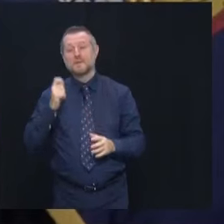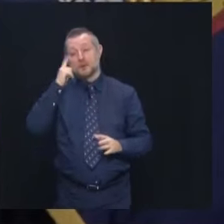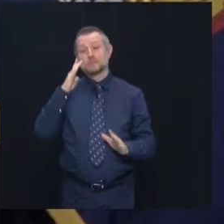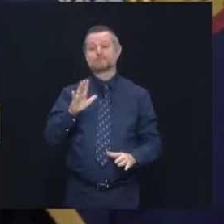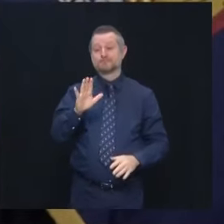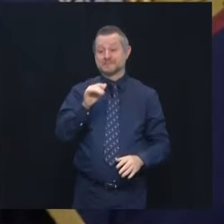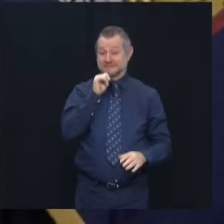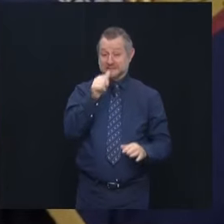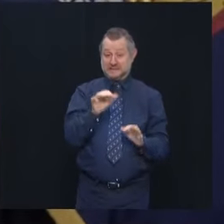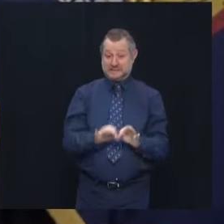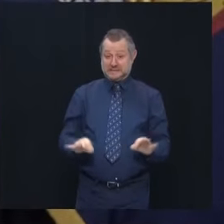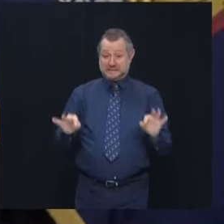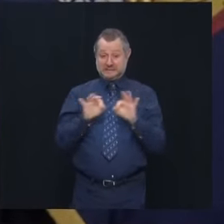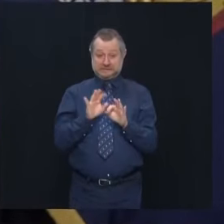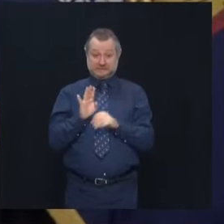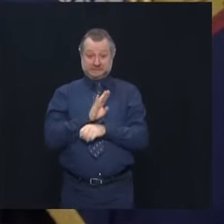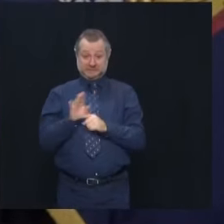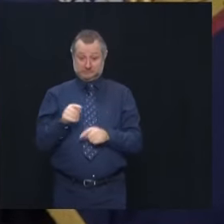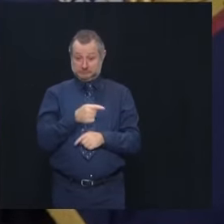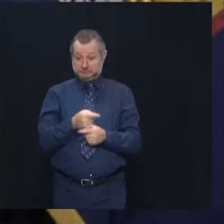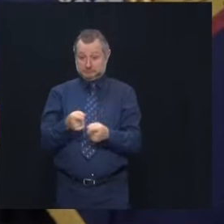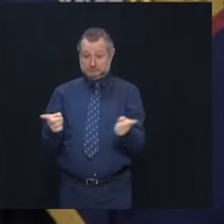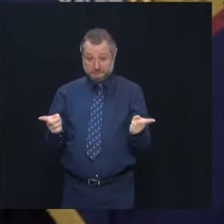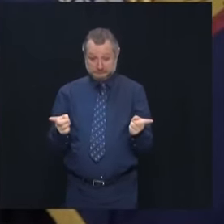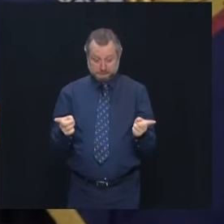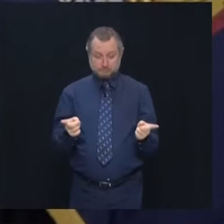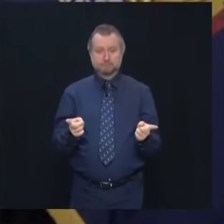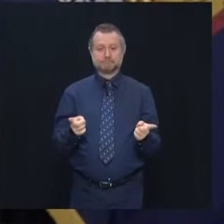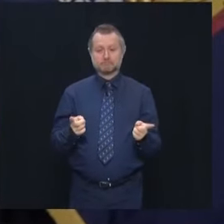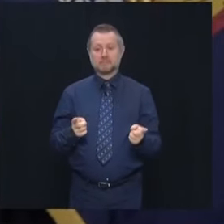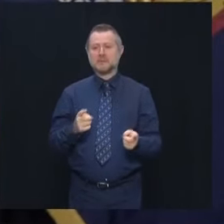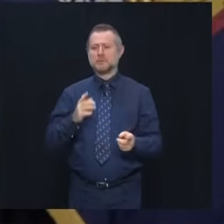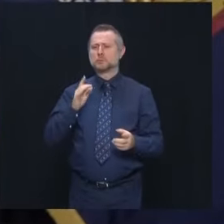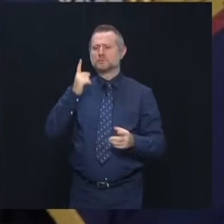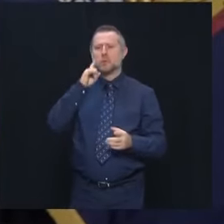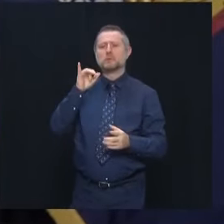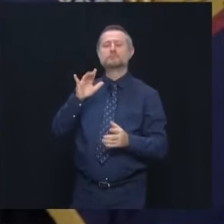non-essential businesses, also on the schools,